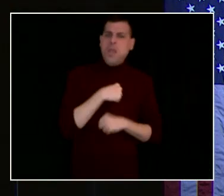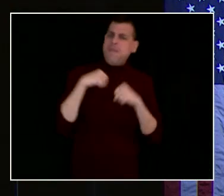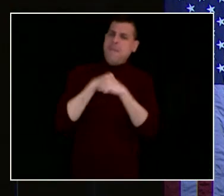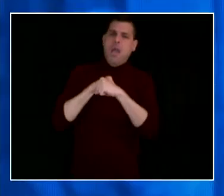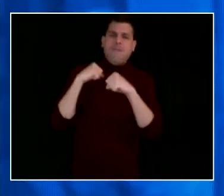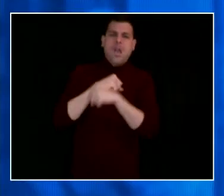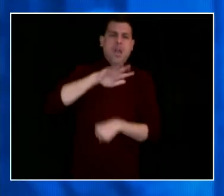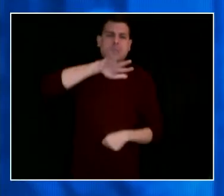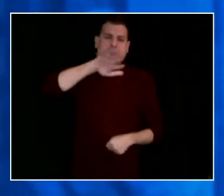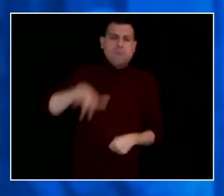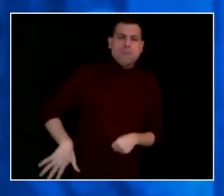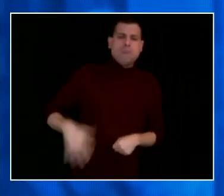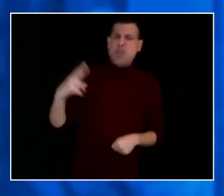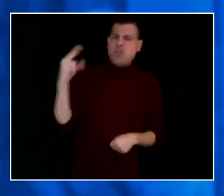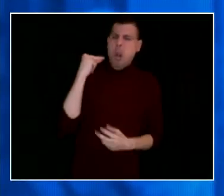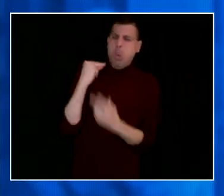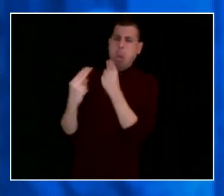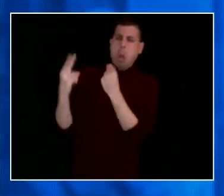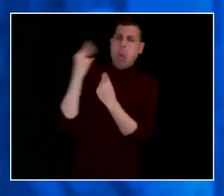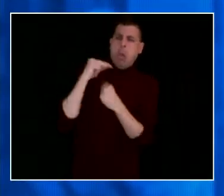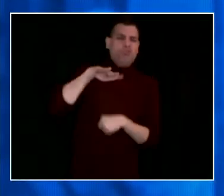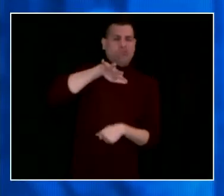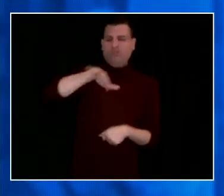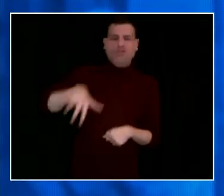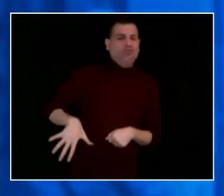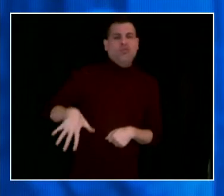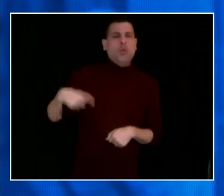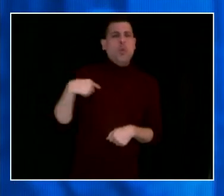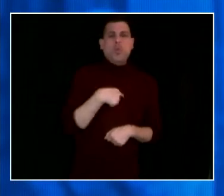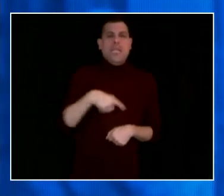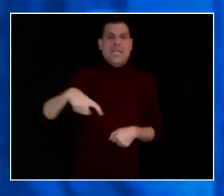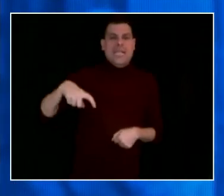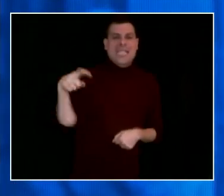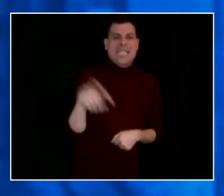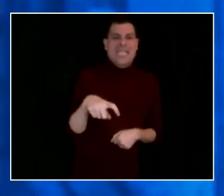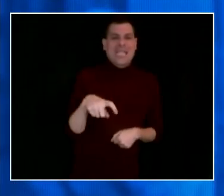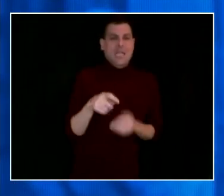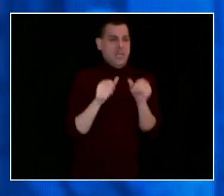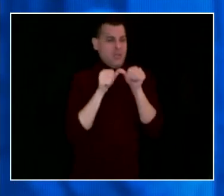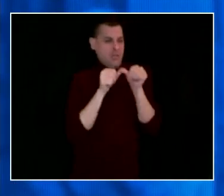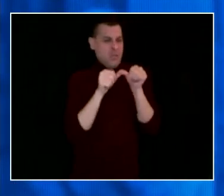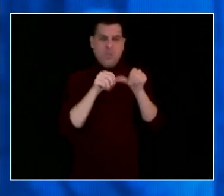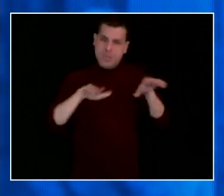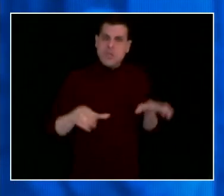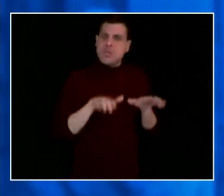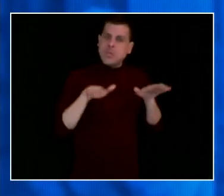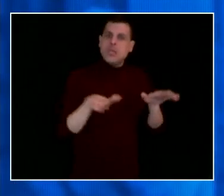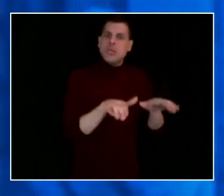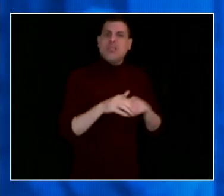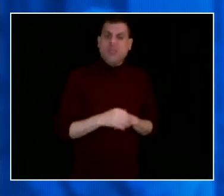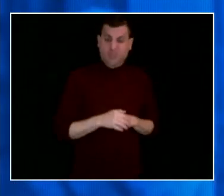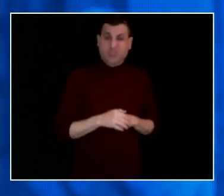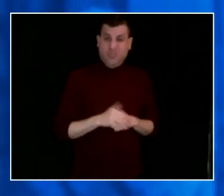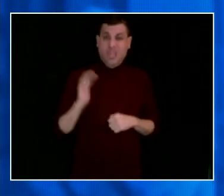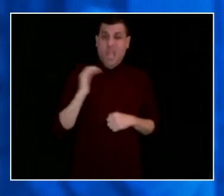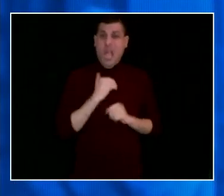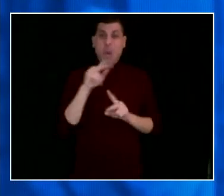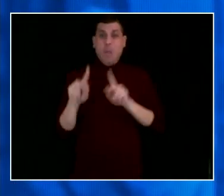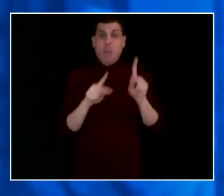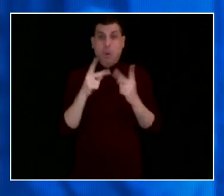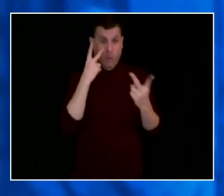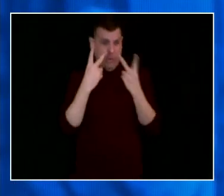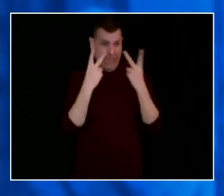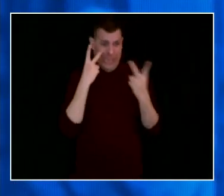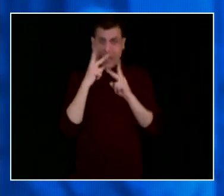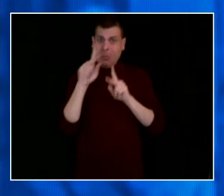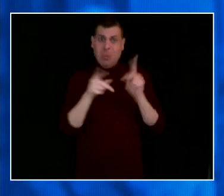of no drown out the voices of need. When it was clear that our people on our streets and subways needed